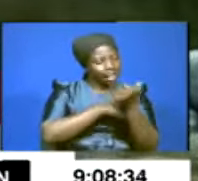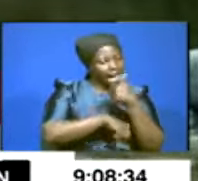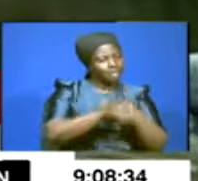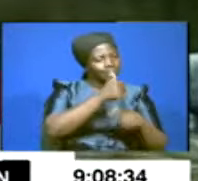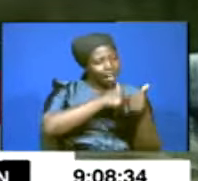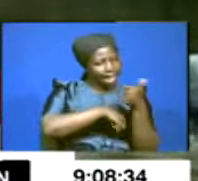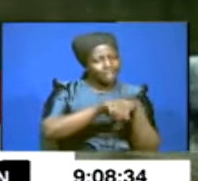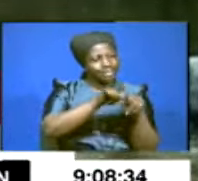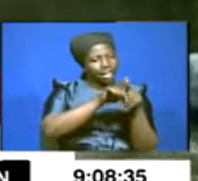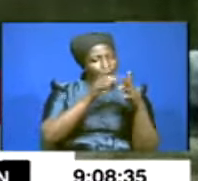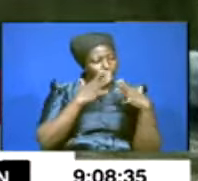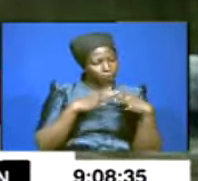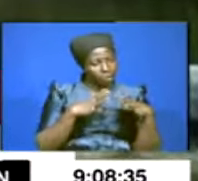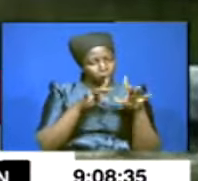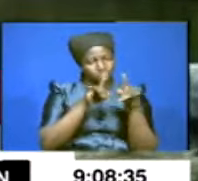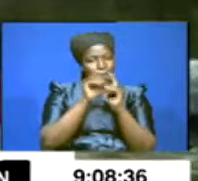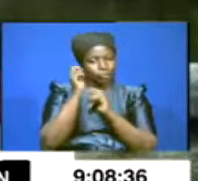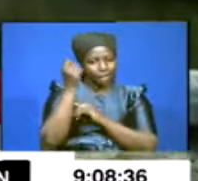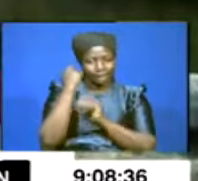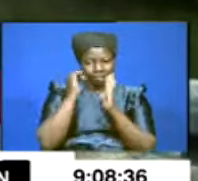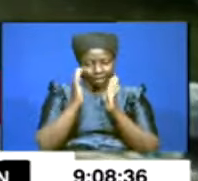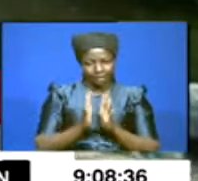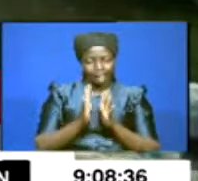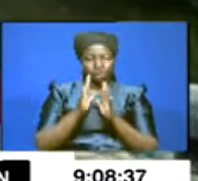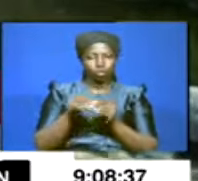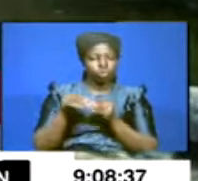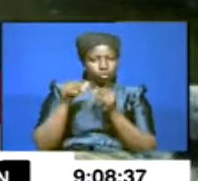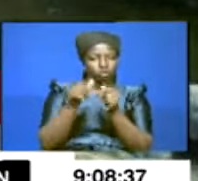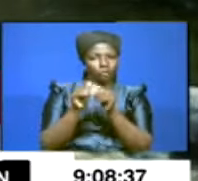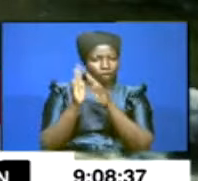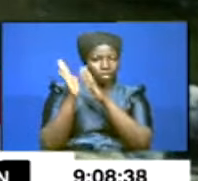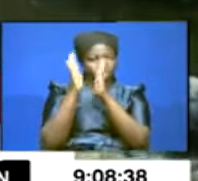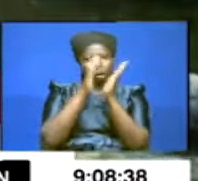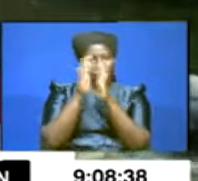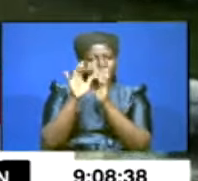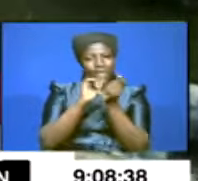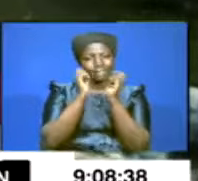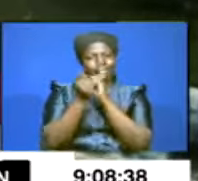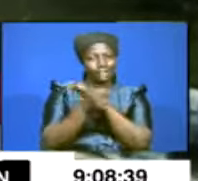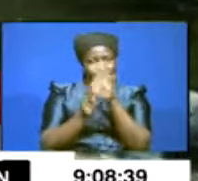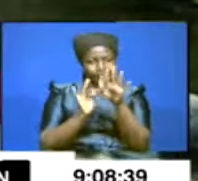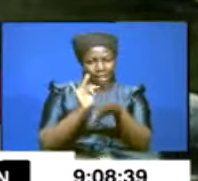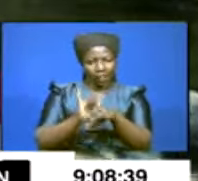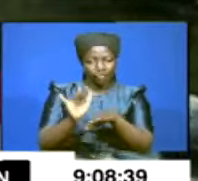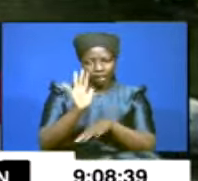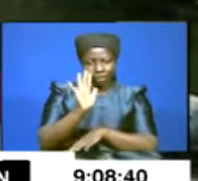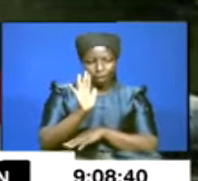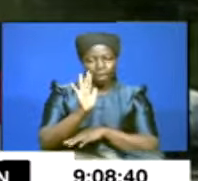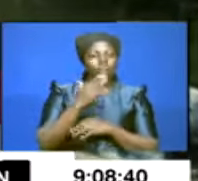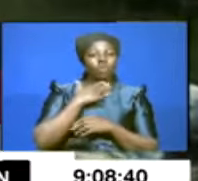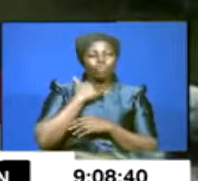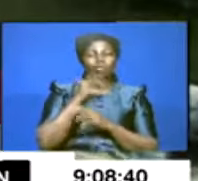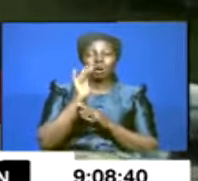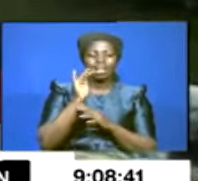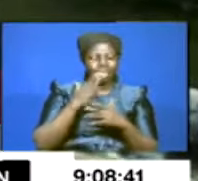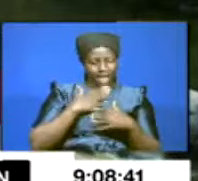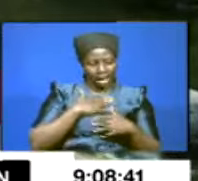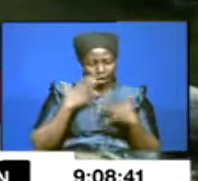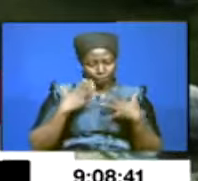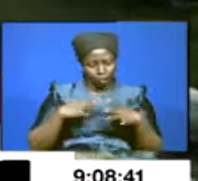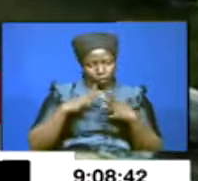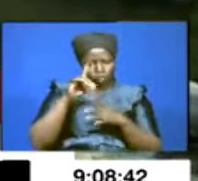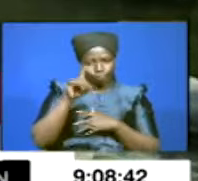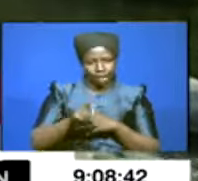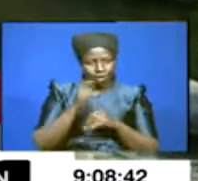beings and as Kenyans to combat the effects of climate change. I want to appeal to our people that we must double our